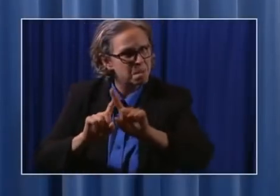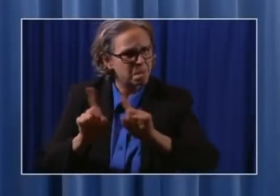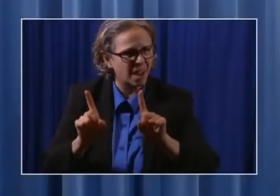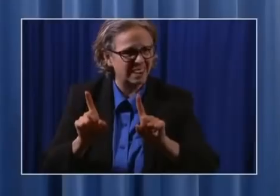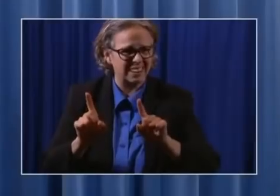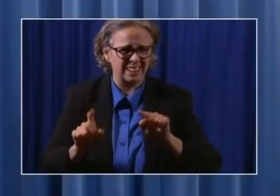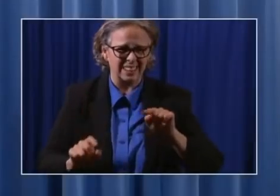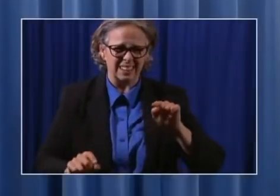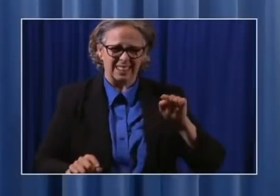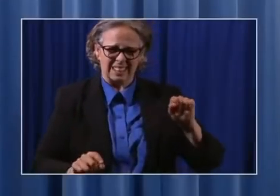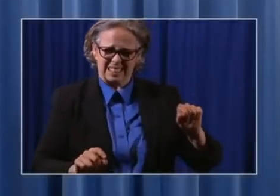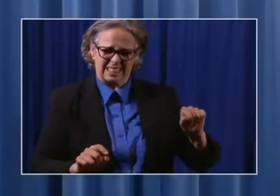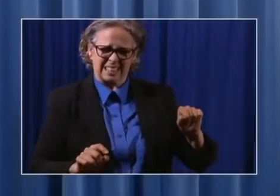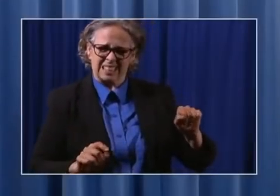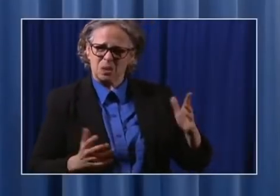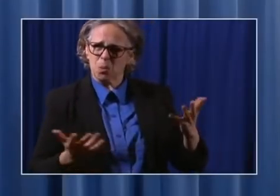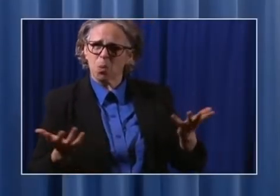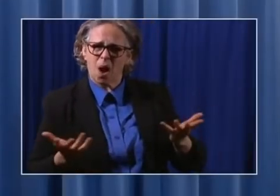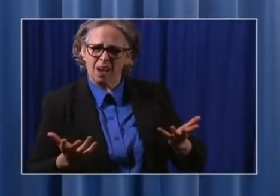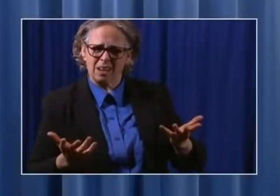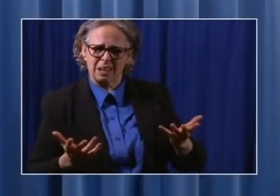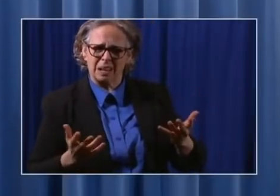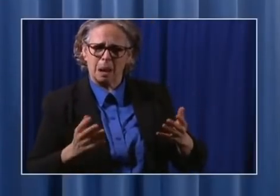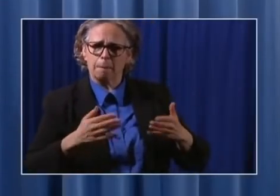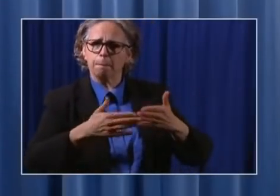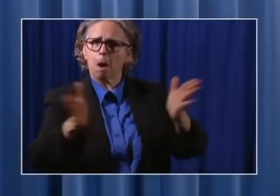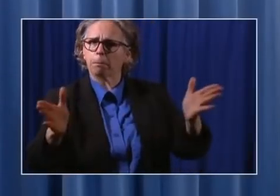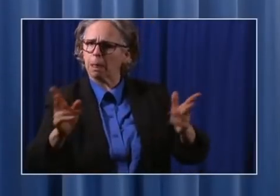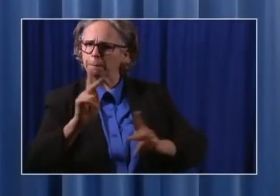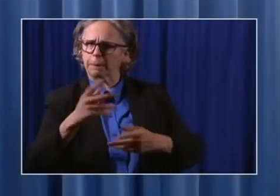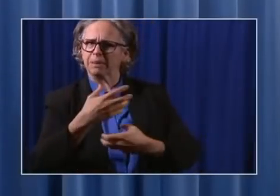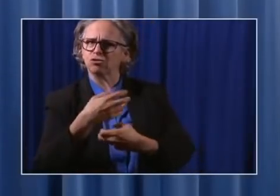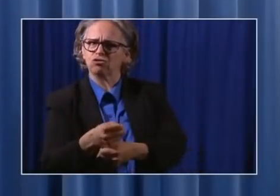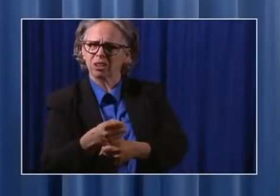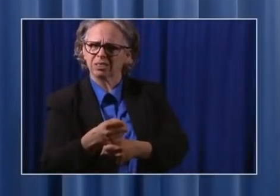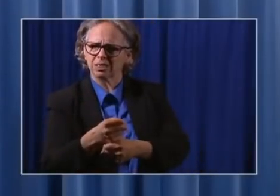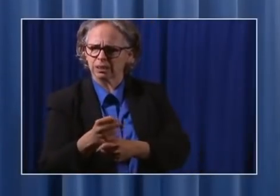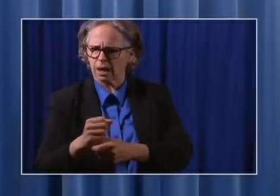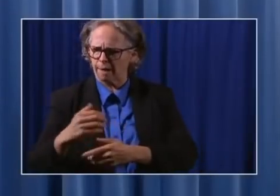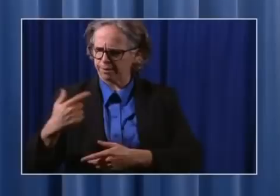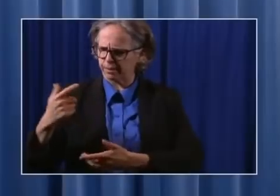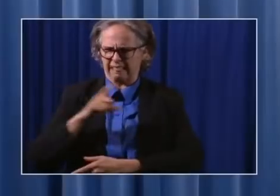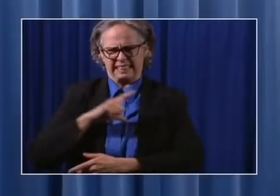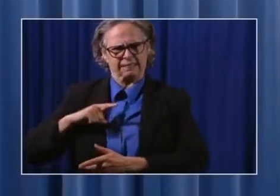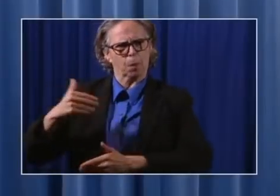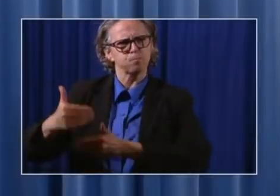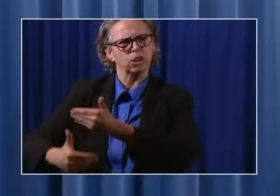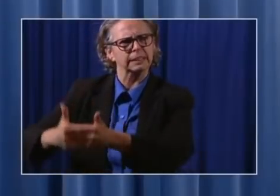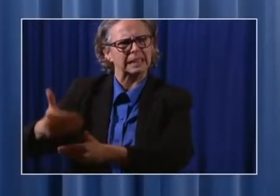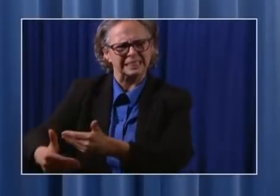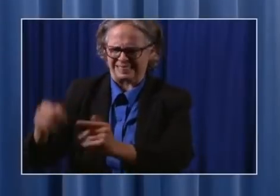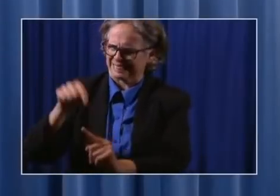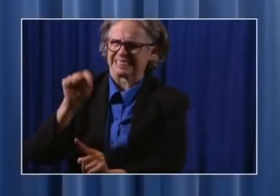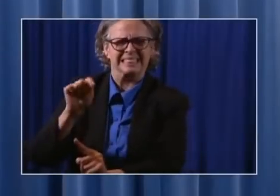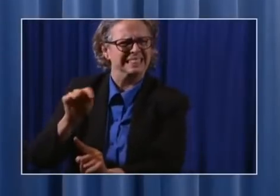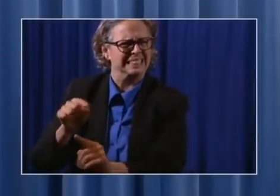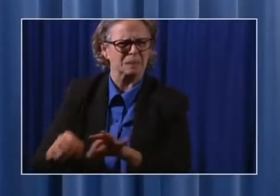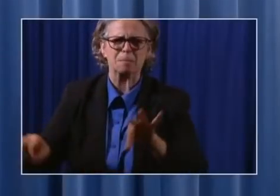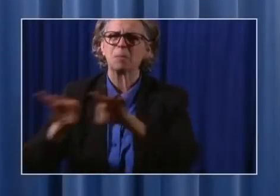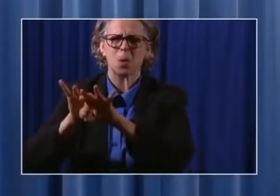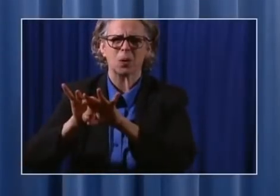important thing is that the public have confidence in the process. And it